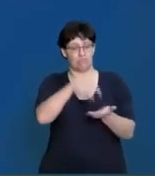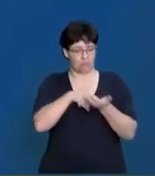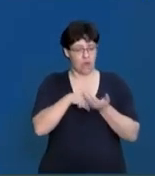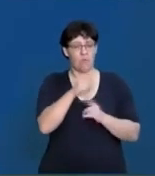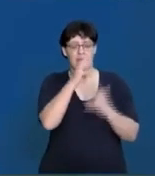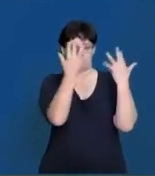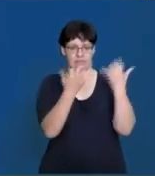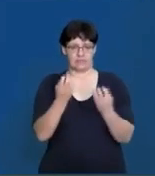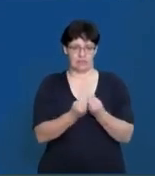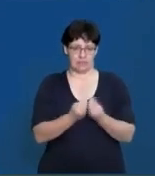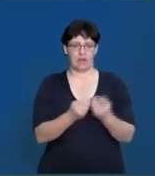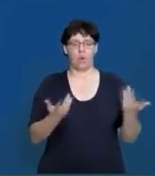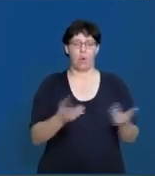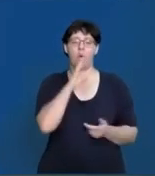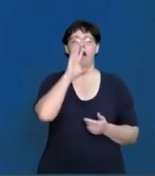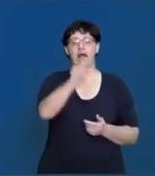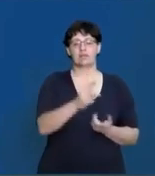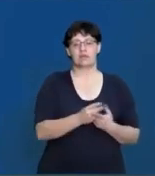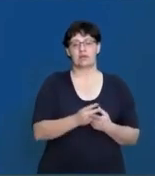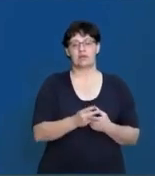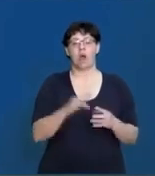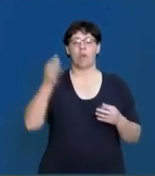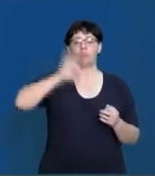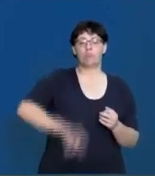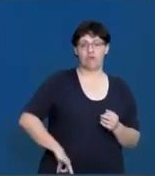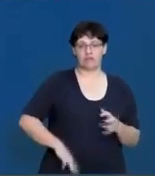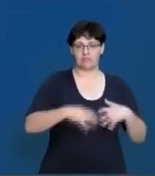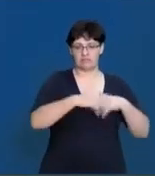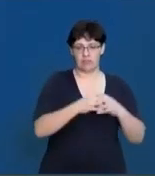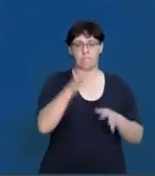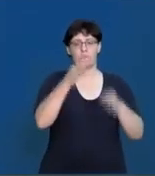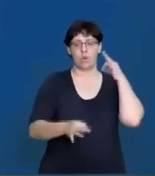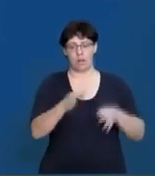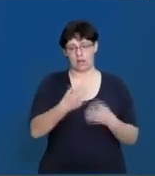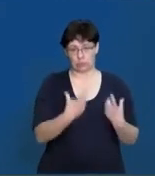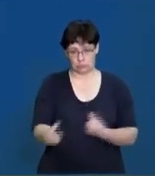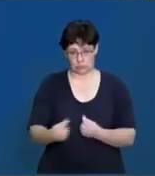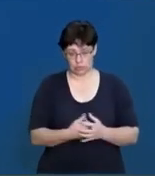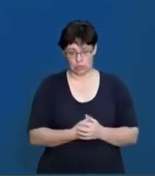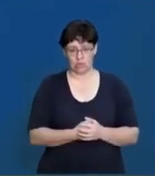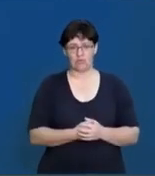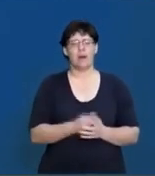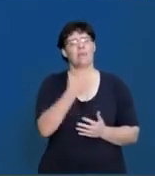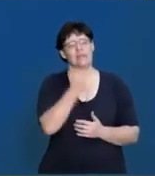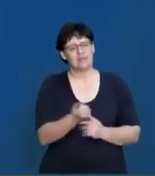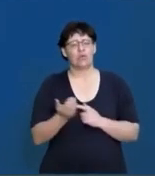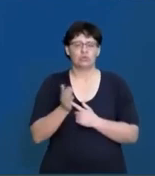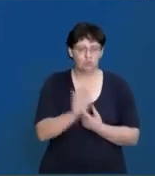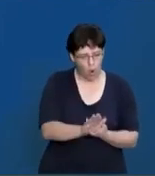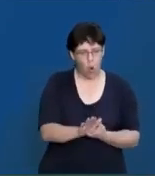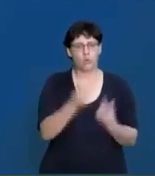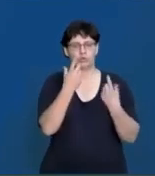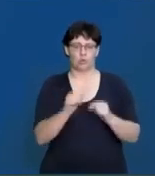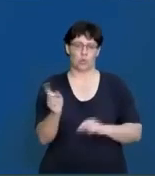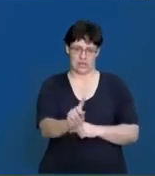in the exam to calculate something. For example, you are asked to calculate the type of profit that a monopoly is making. Please,